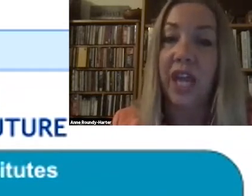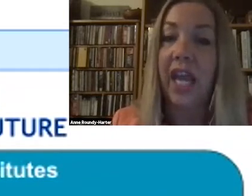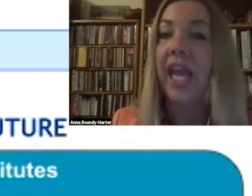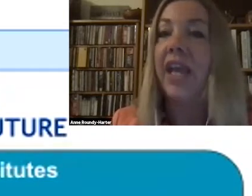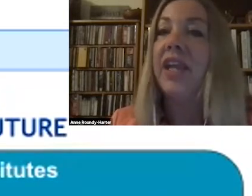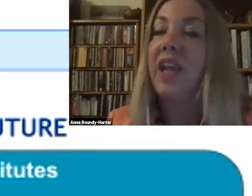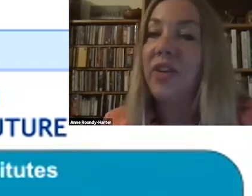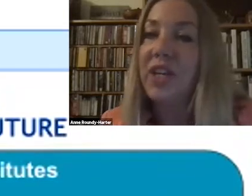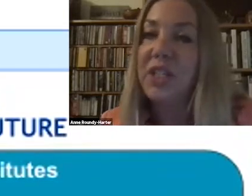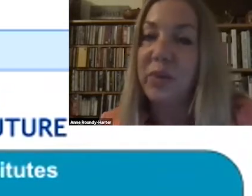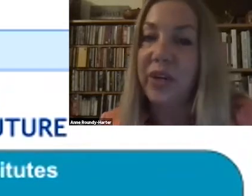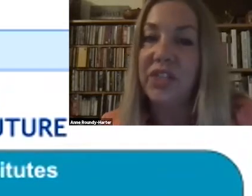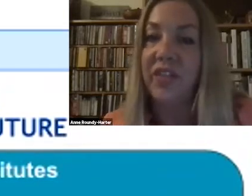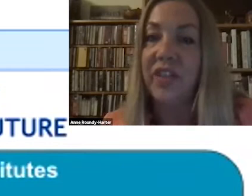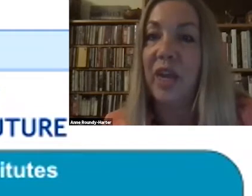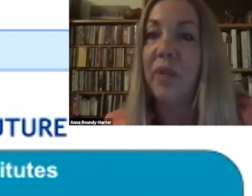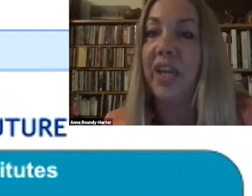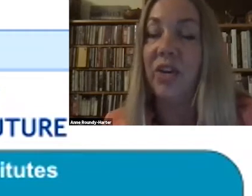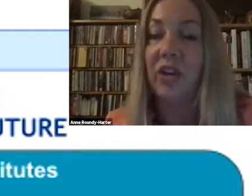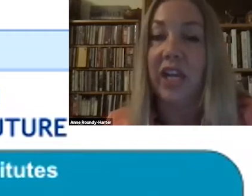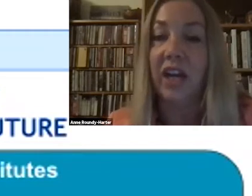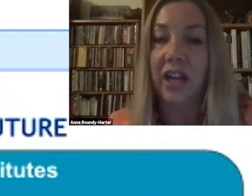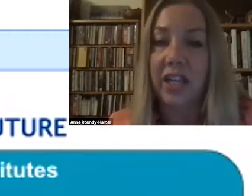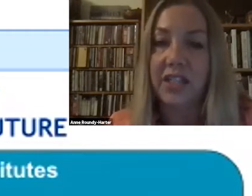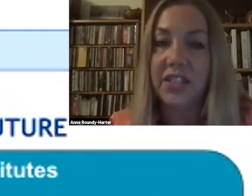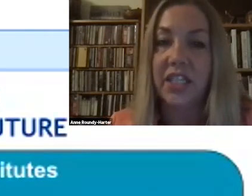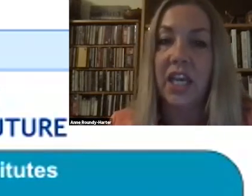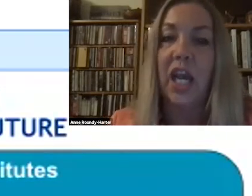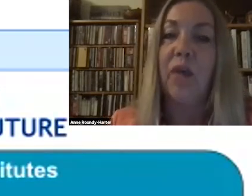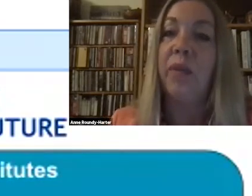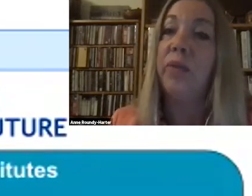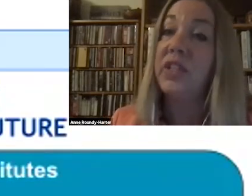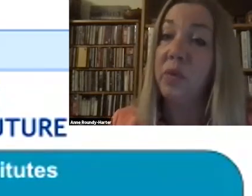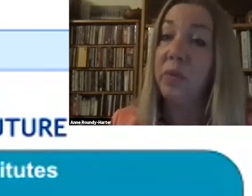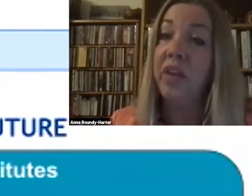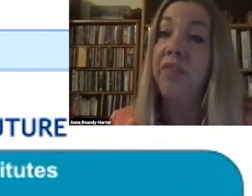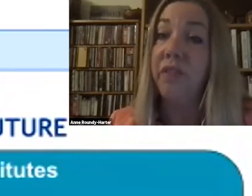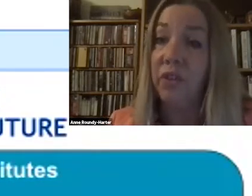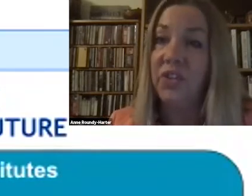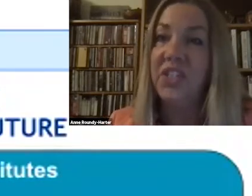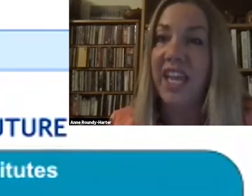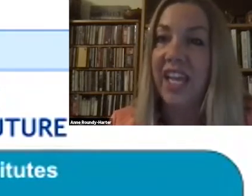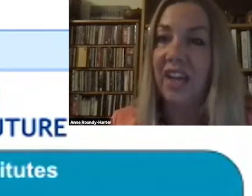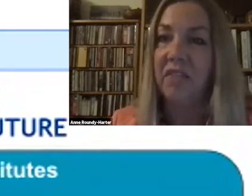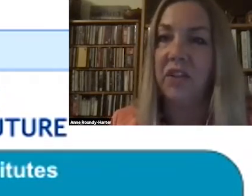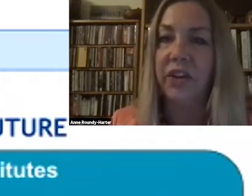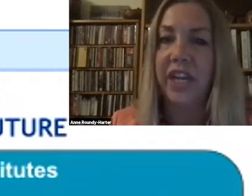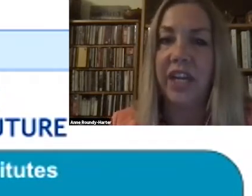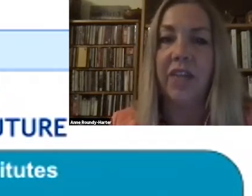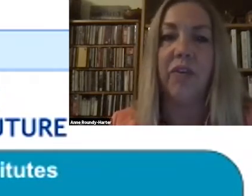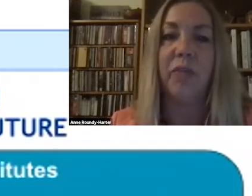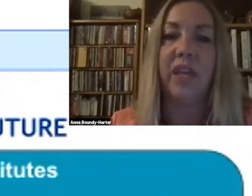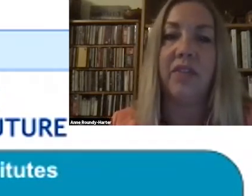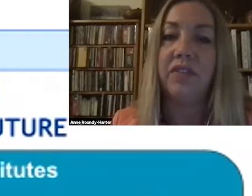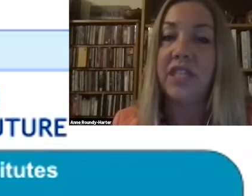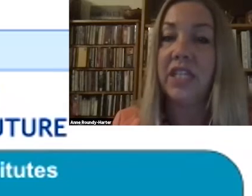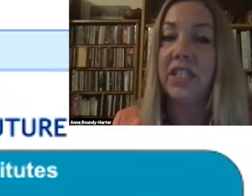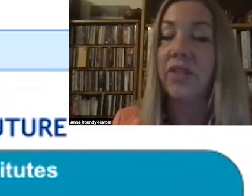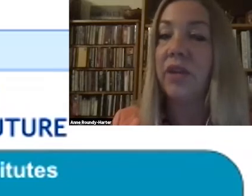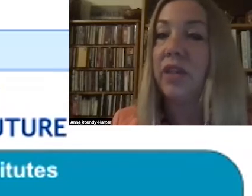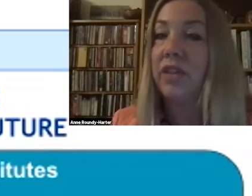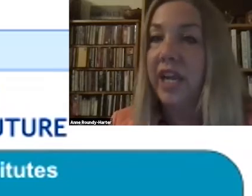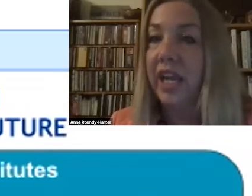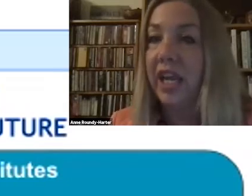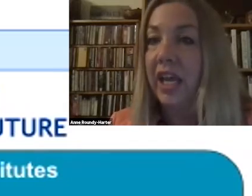June and another experience for them in early August. This will be a full day of learning from 8:15